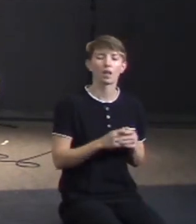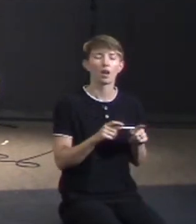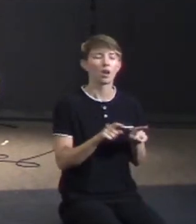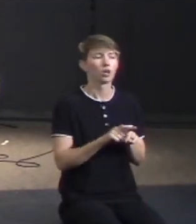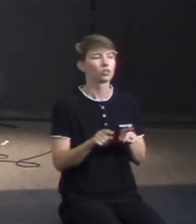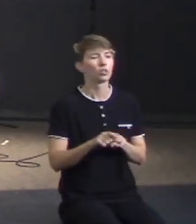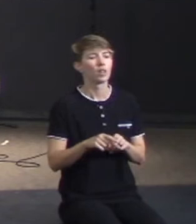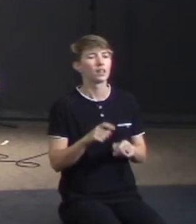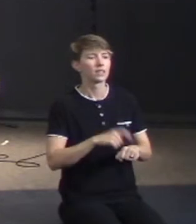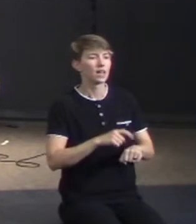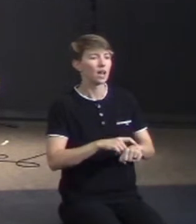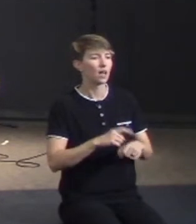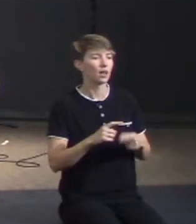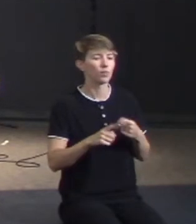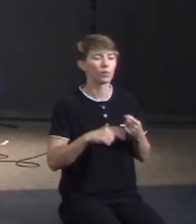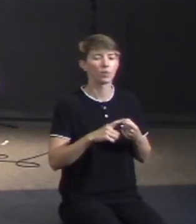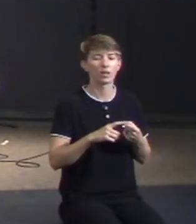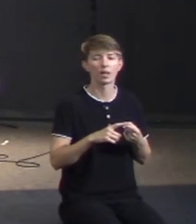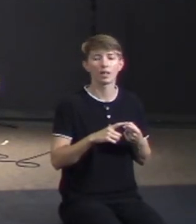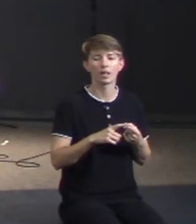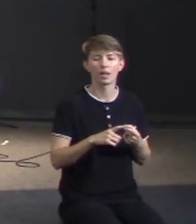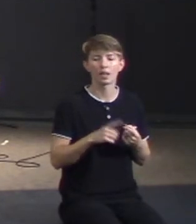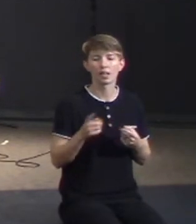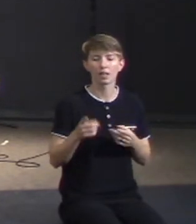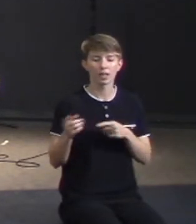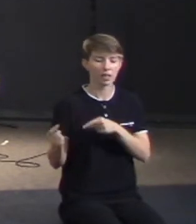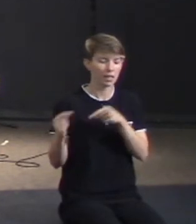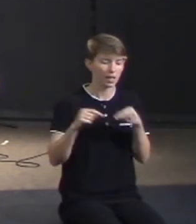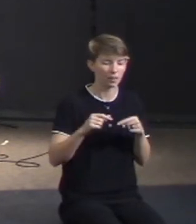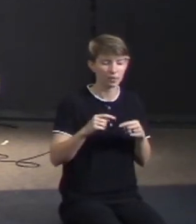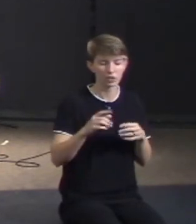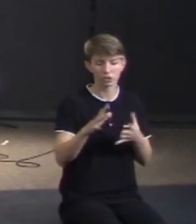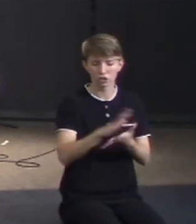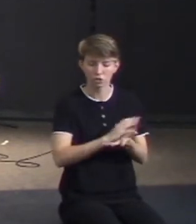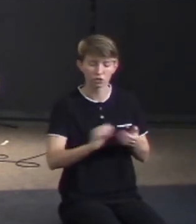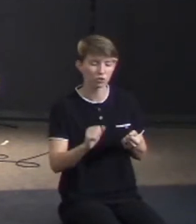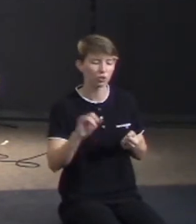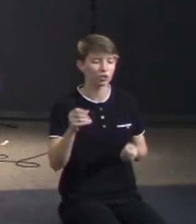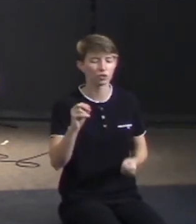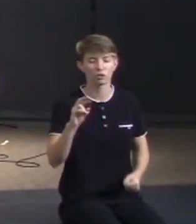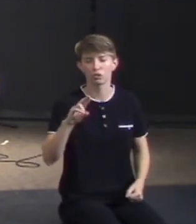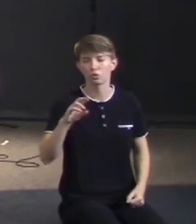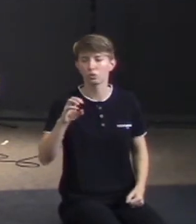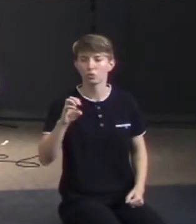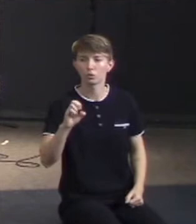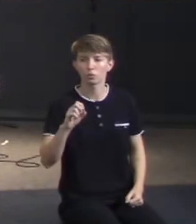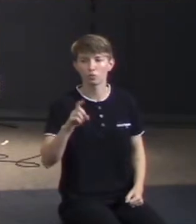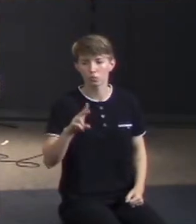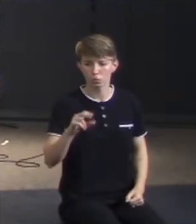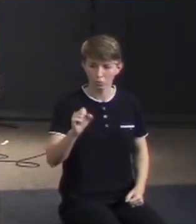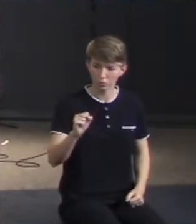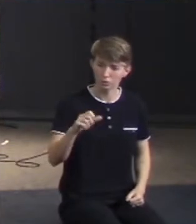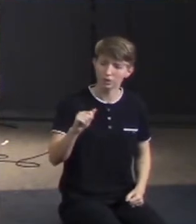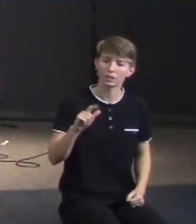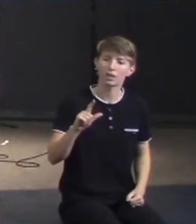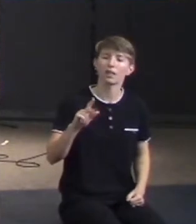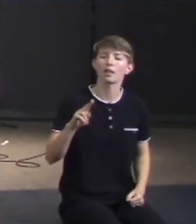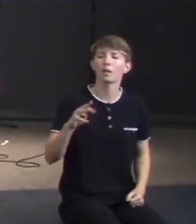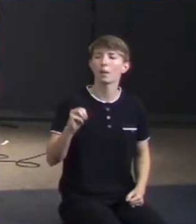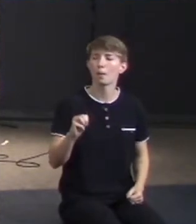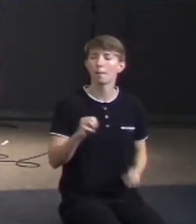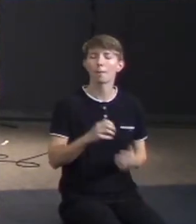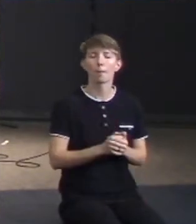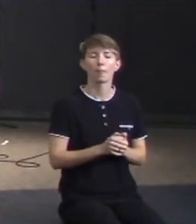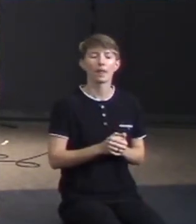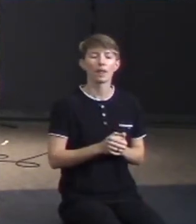when Babylon came and destroyed Jerusalem and took them into captivity. You remember Daniel, Shadrach, Meshach, and Abednego? They took the best